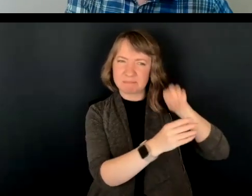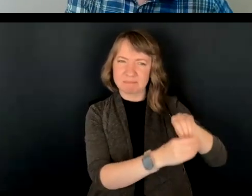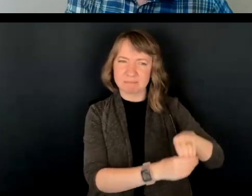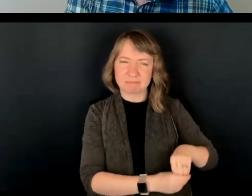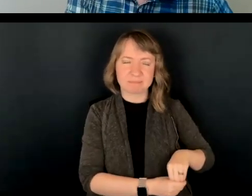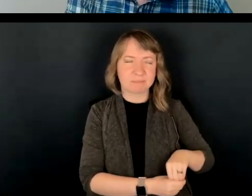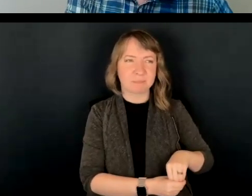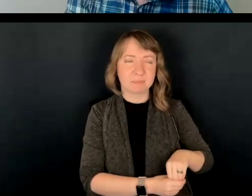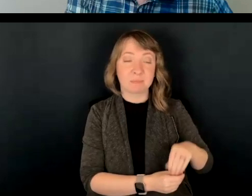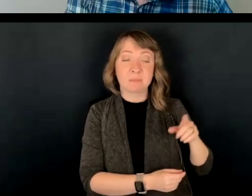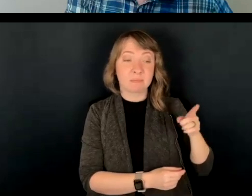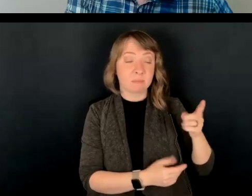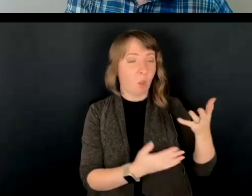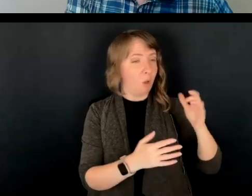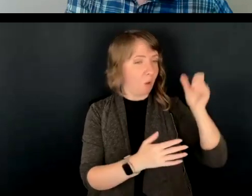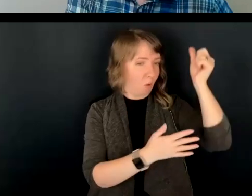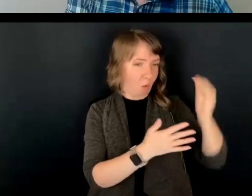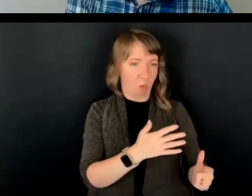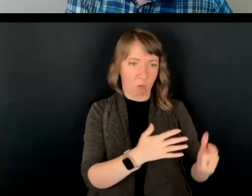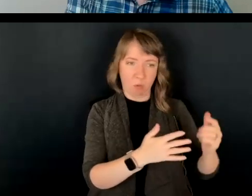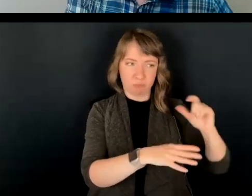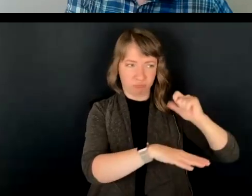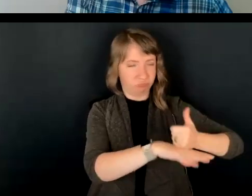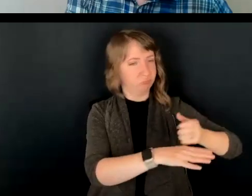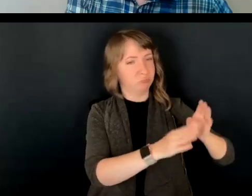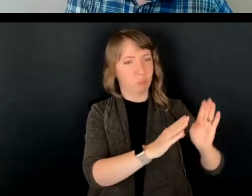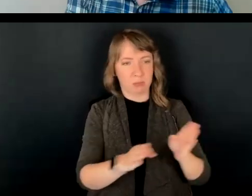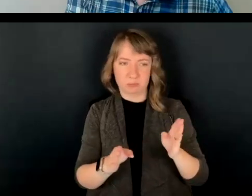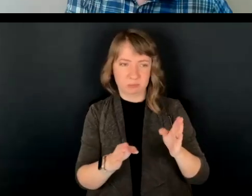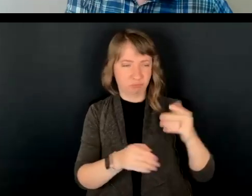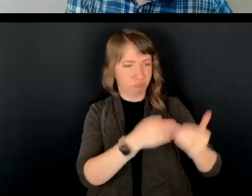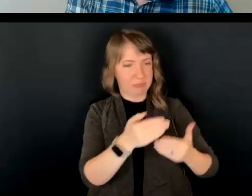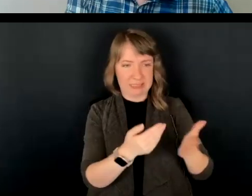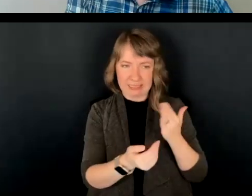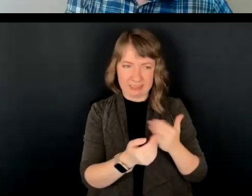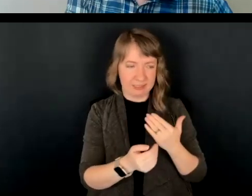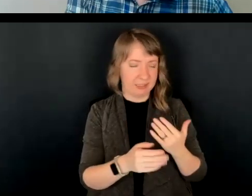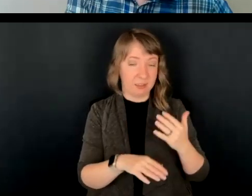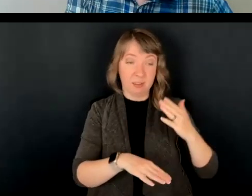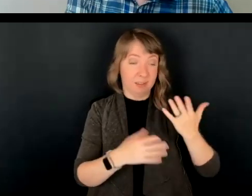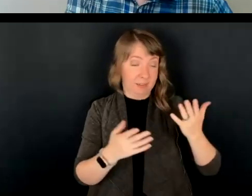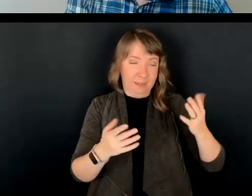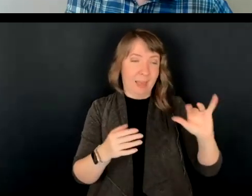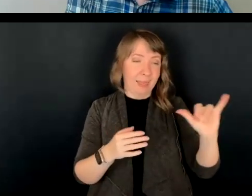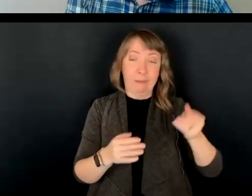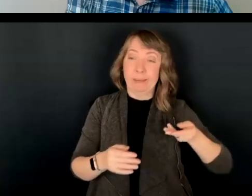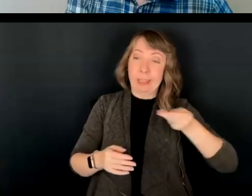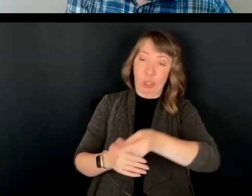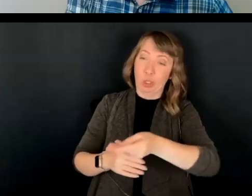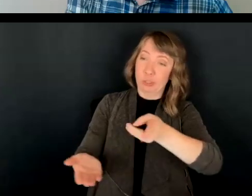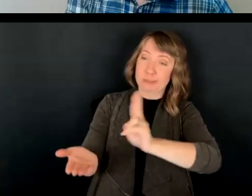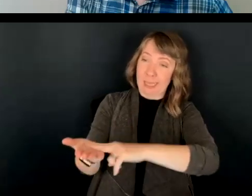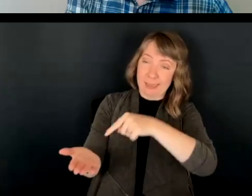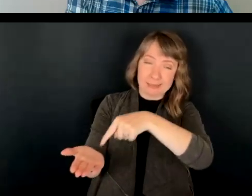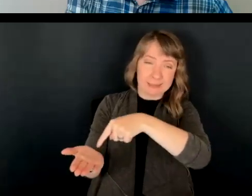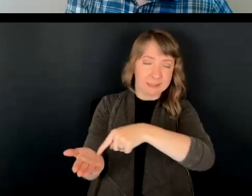simply and quickly have somebody fill out a form on the truck hood kind of thing and sign it, a volunteer